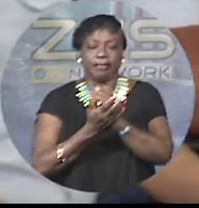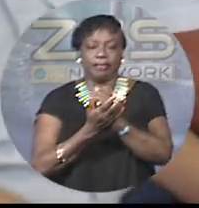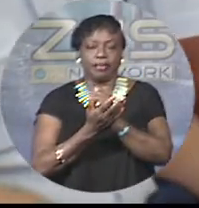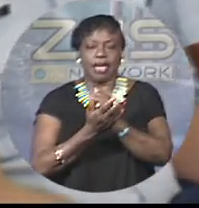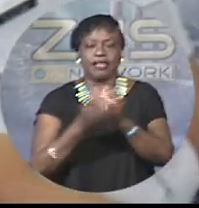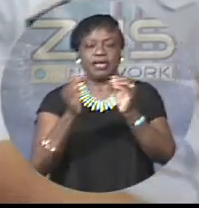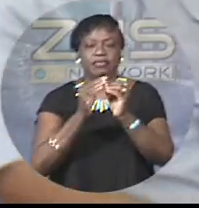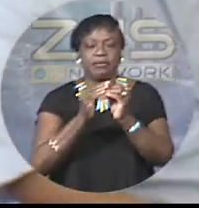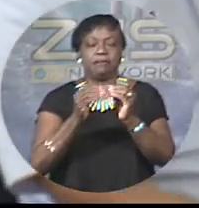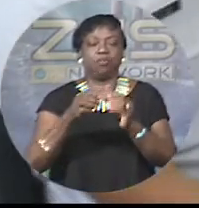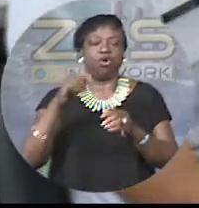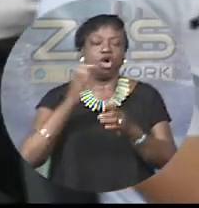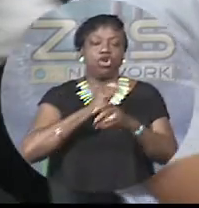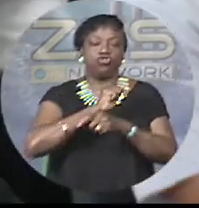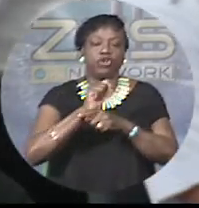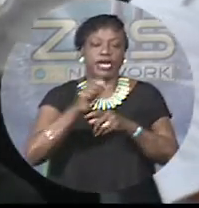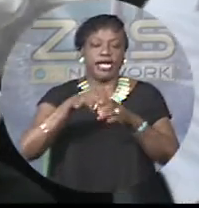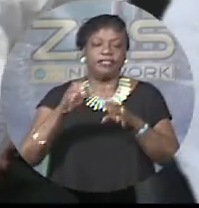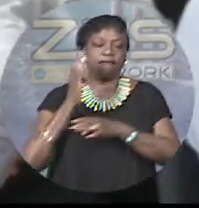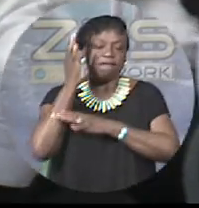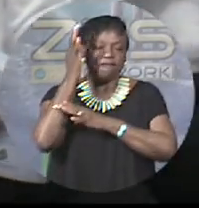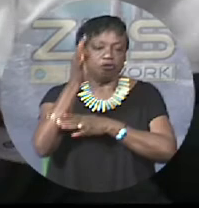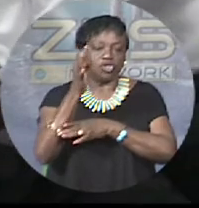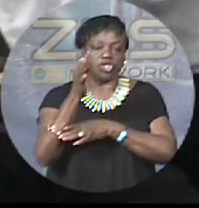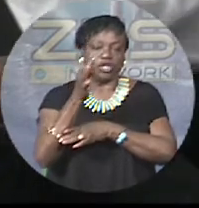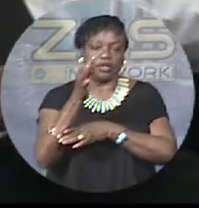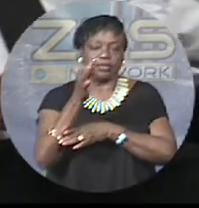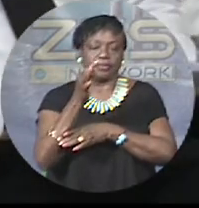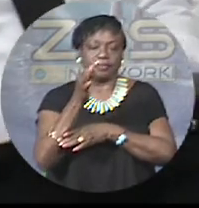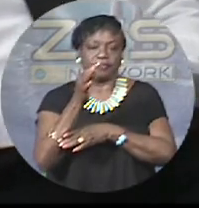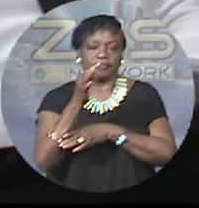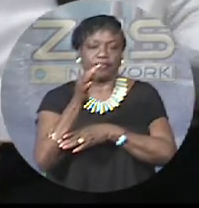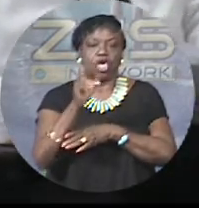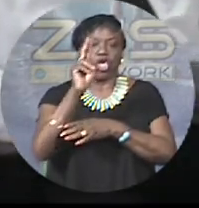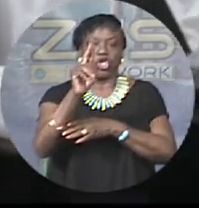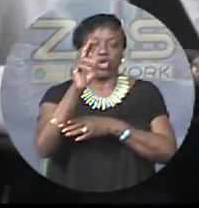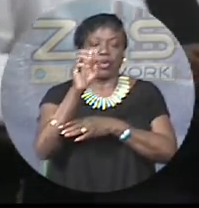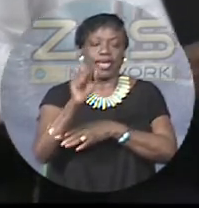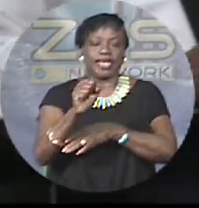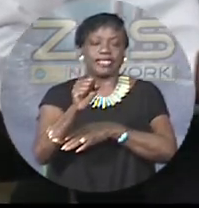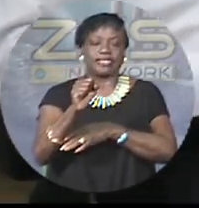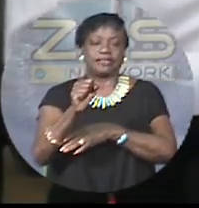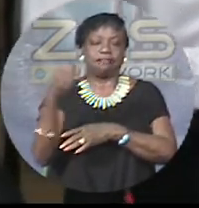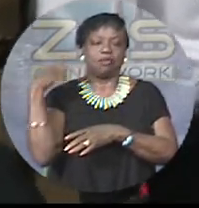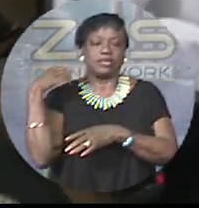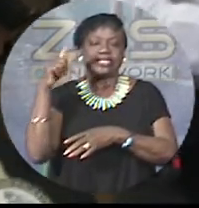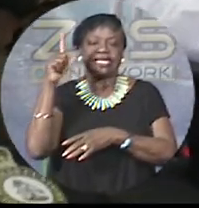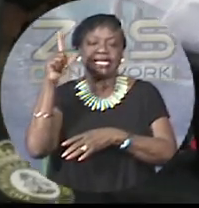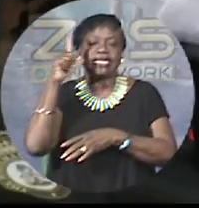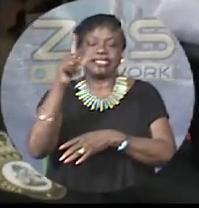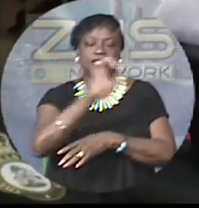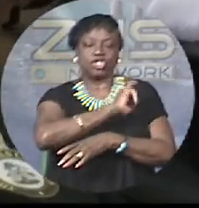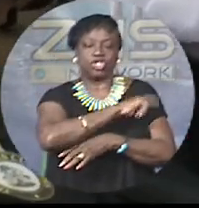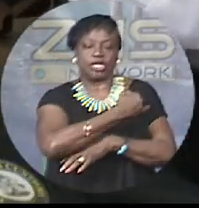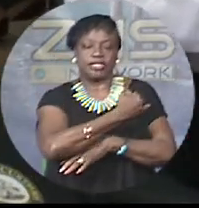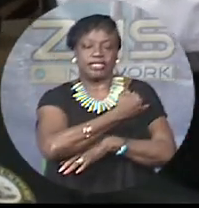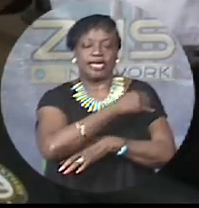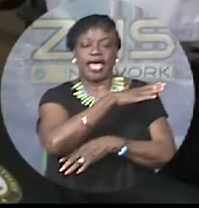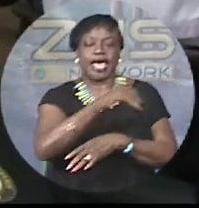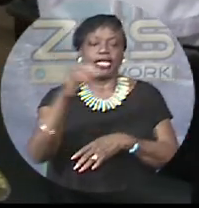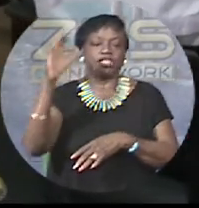future. Commending the Marine Customs Officers were U.S. Chargé d'Affaires Lisa Johnson and Customs Controller